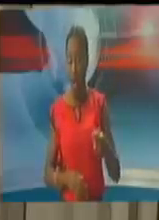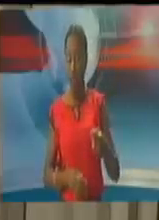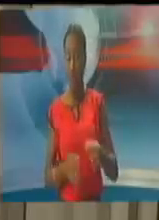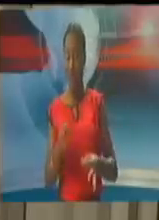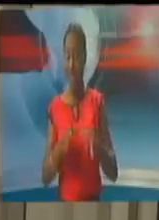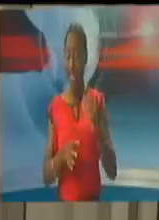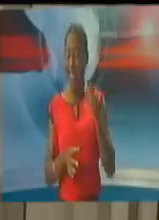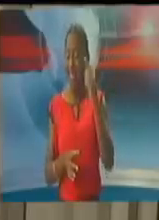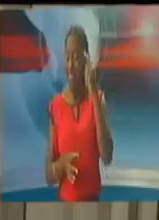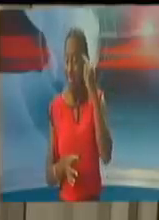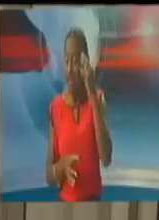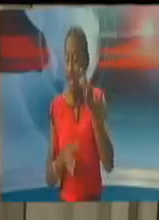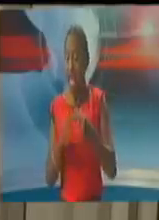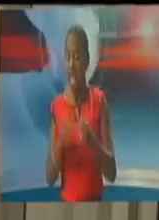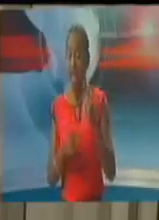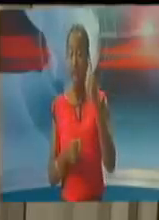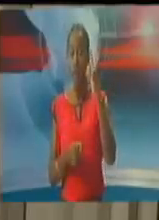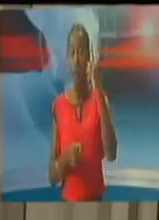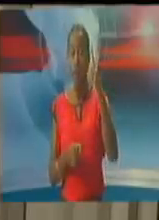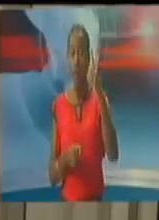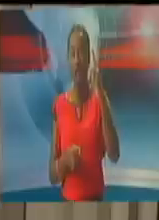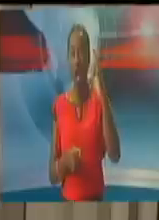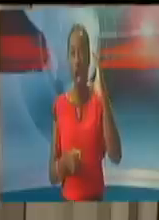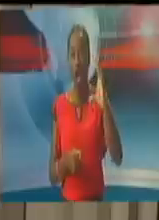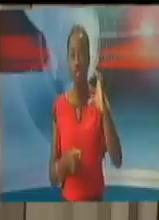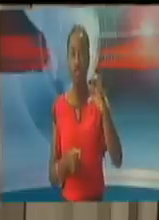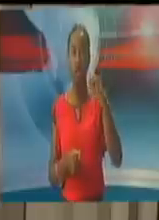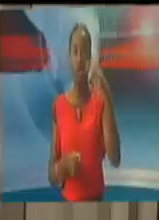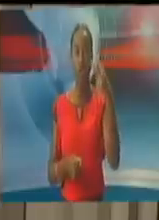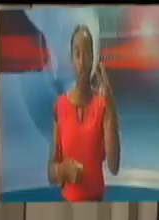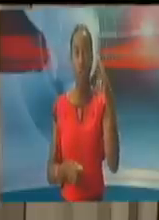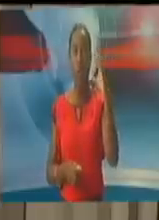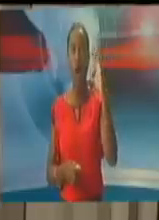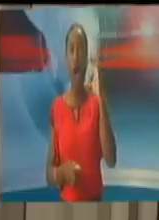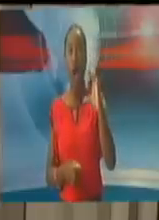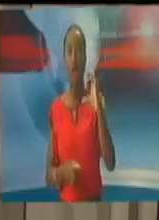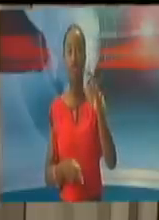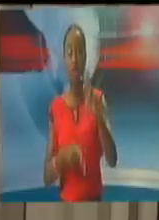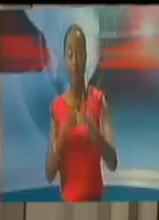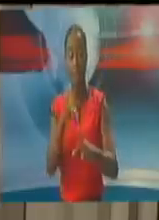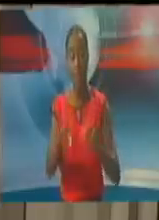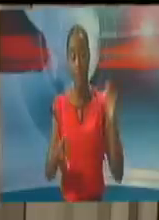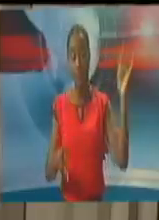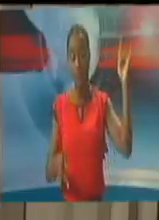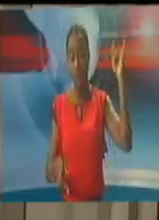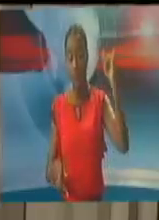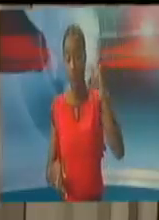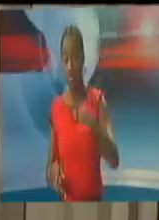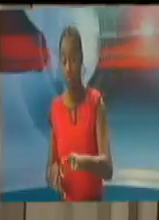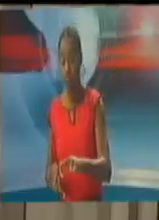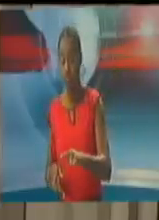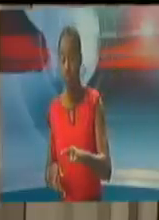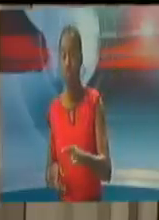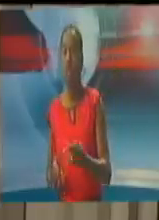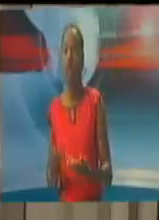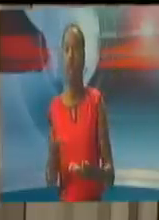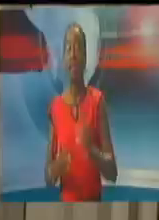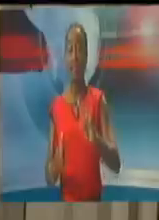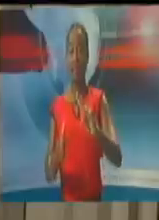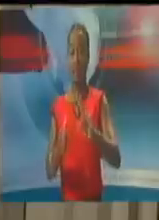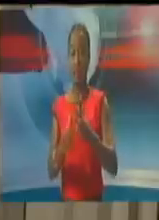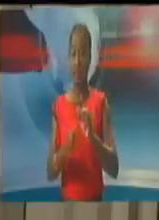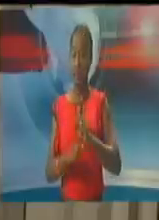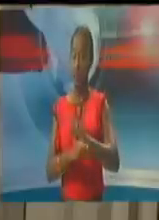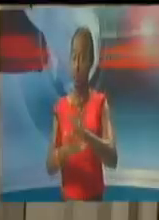importation of 100 or 200 persons to run the risk of bringing a second wave of the